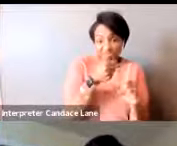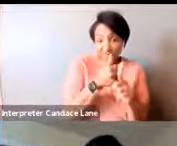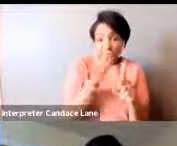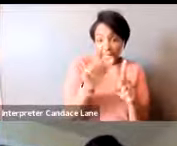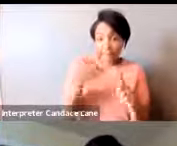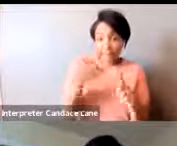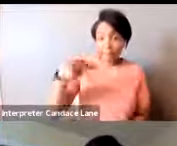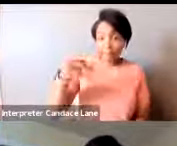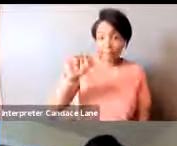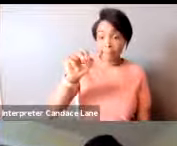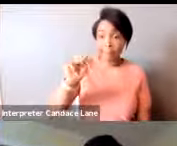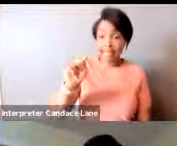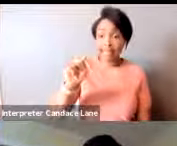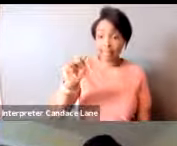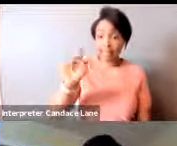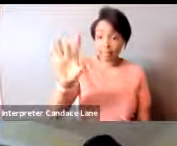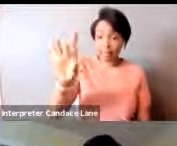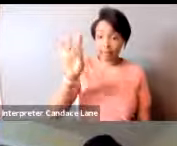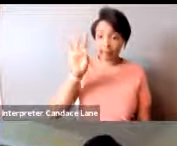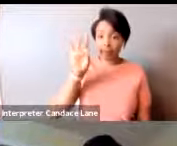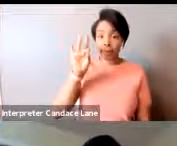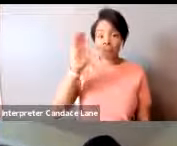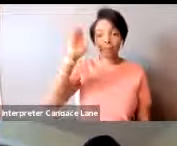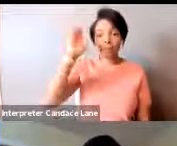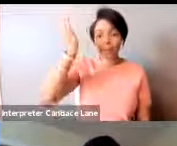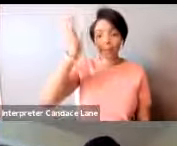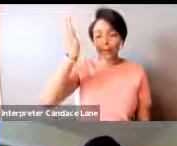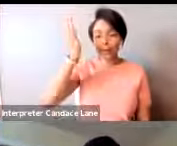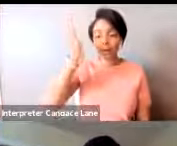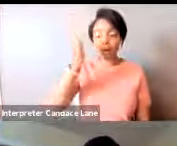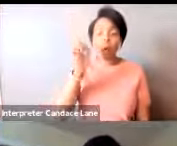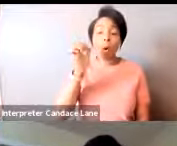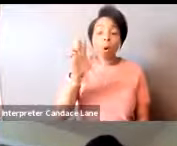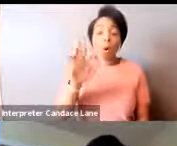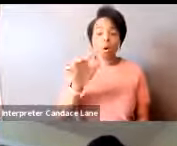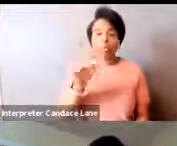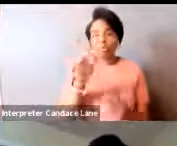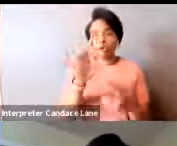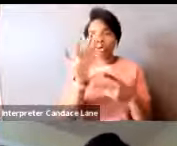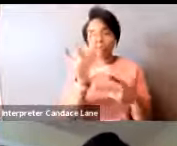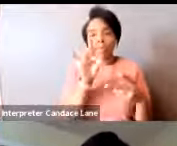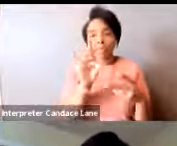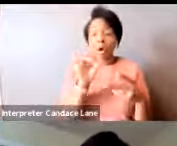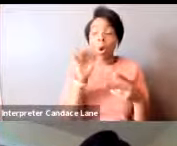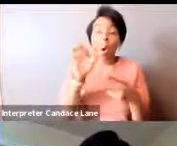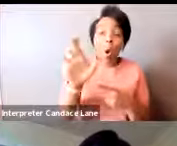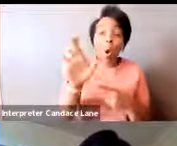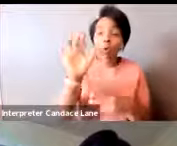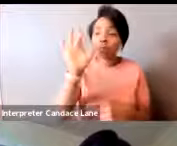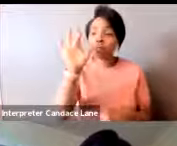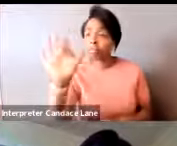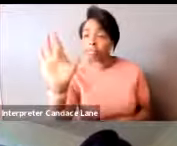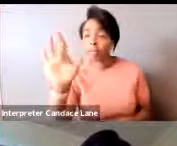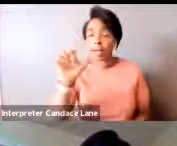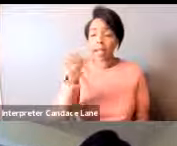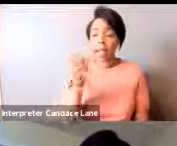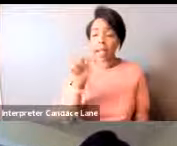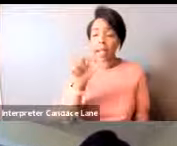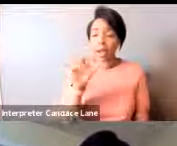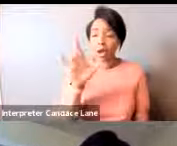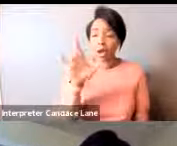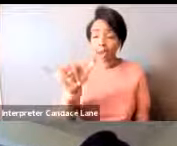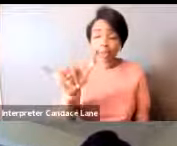in your instance of Zoom as the attendee, or choice speaker or gallery view in your Zoom if